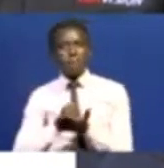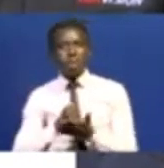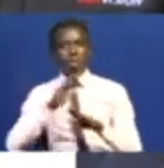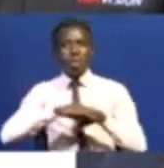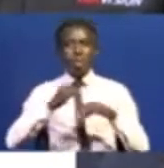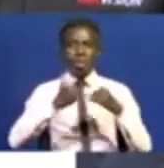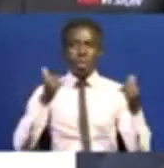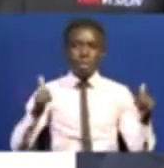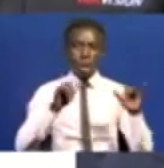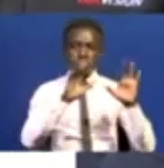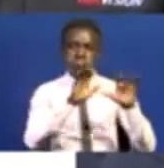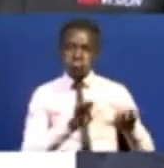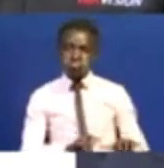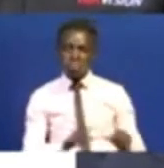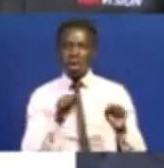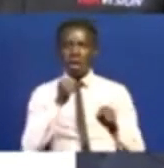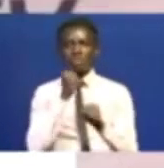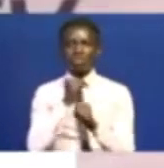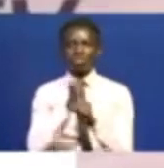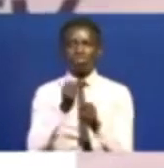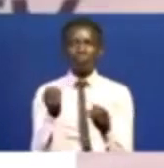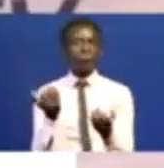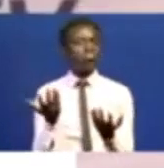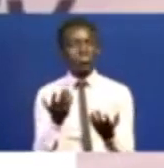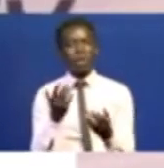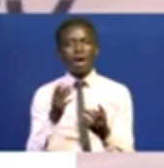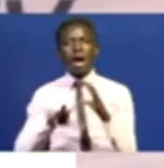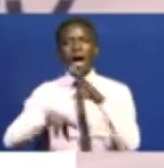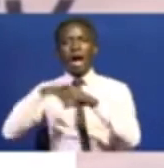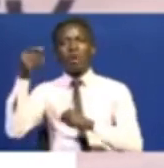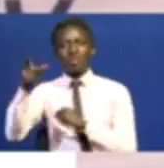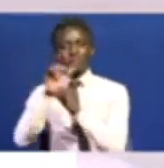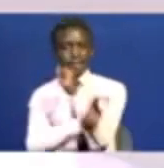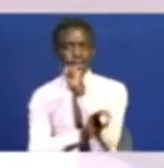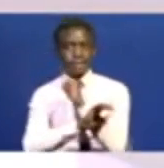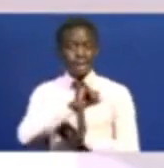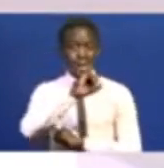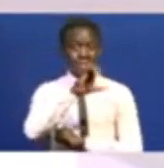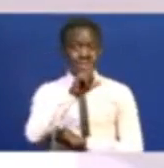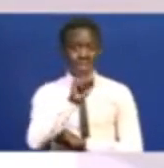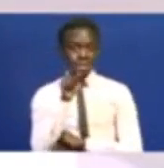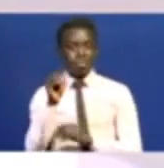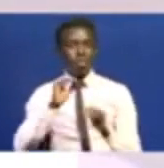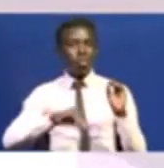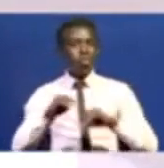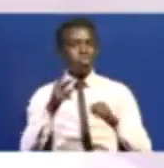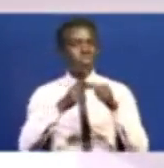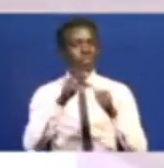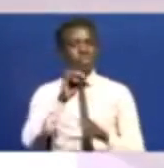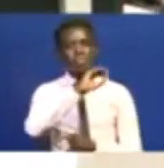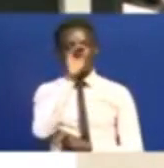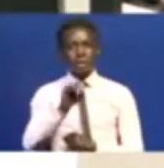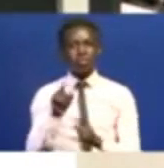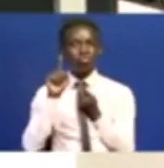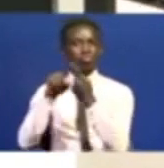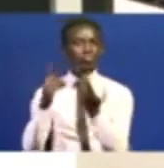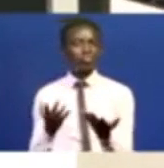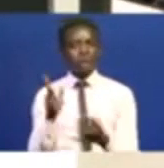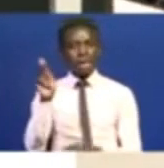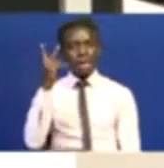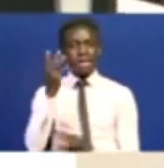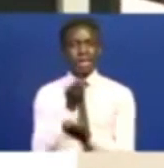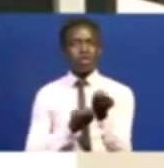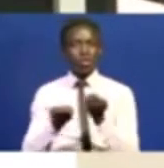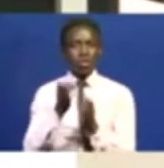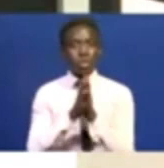can even do jobs outside this country. The ICT sector in Kenya contributes about 7% to Kenya's economy,